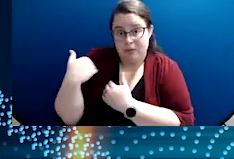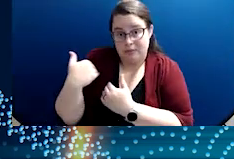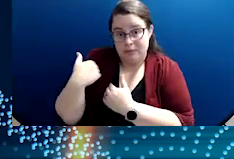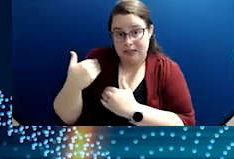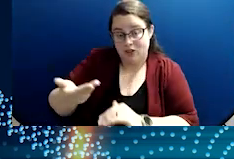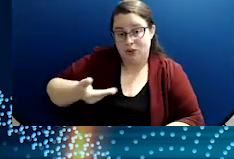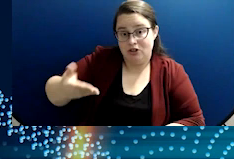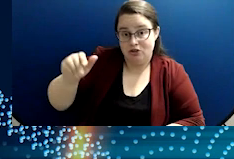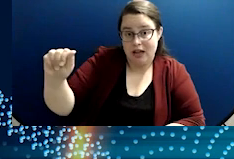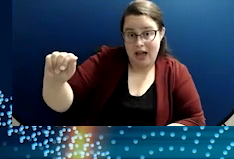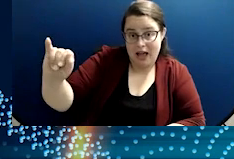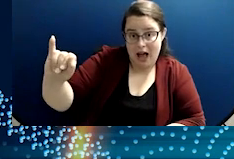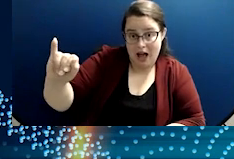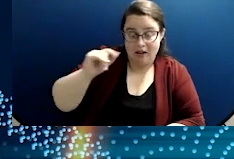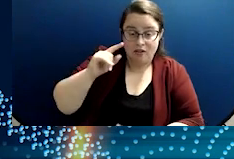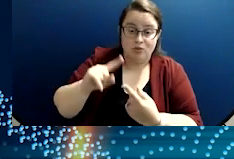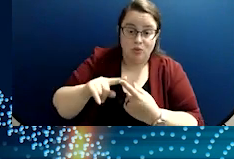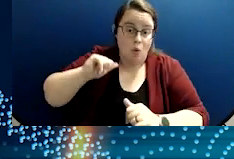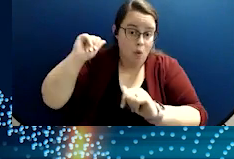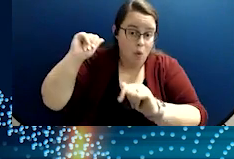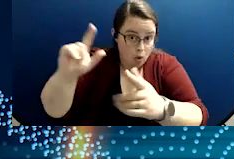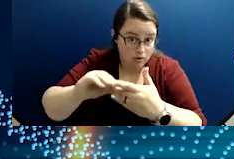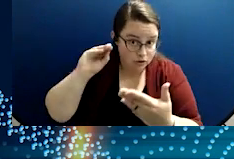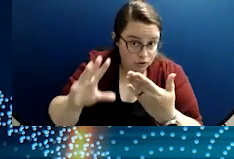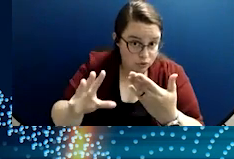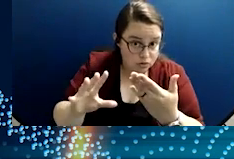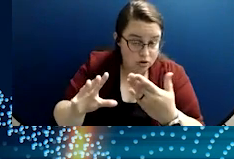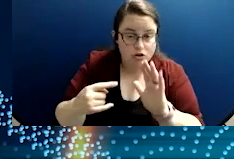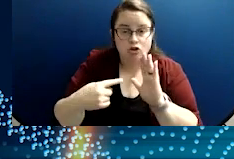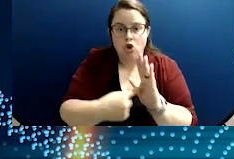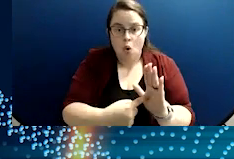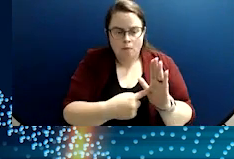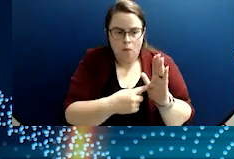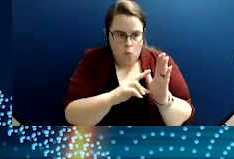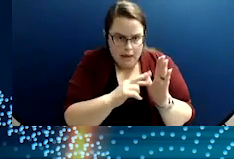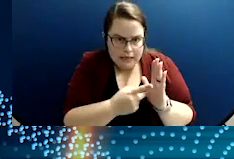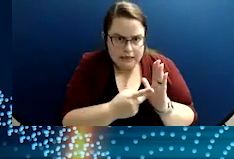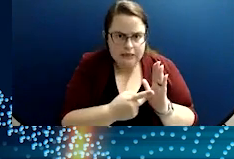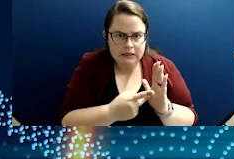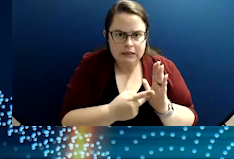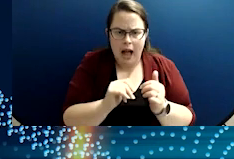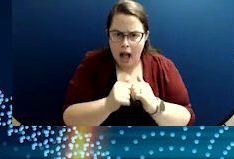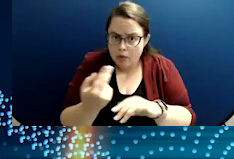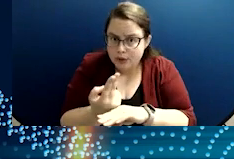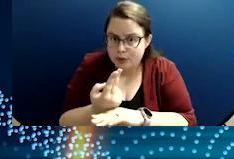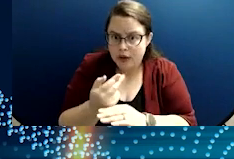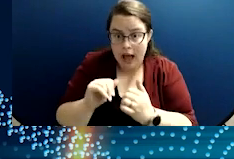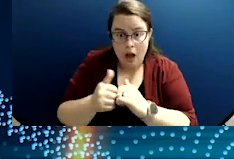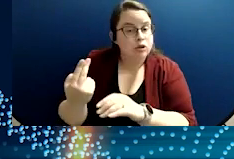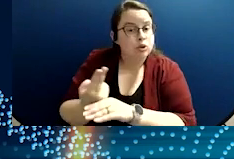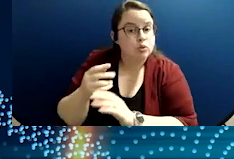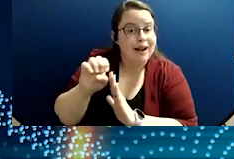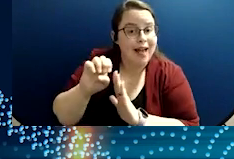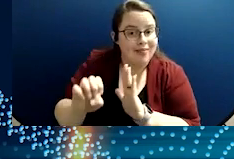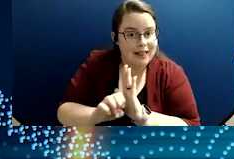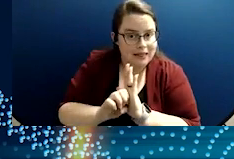AI to all of our students, show them what it is, show them how to use it ethically,